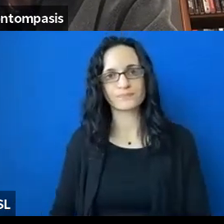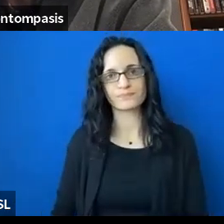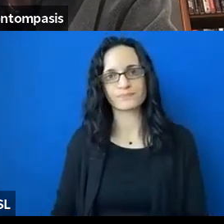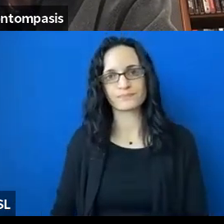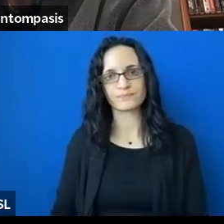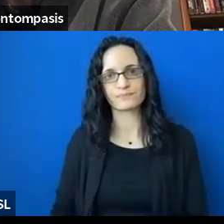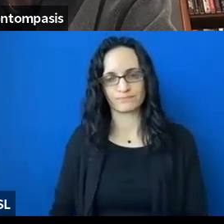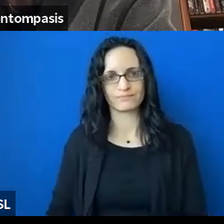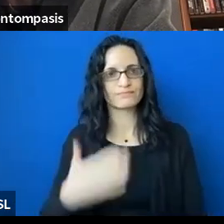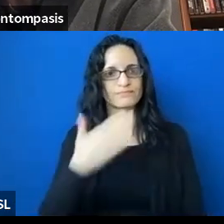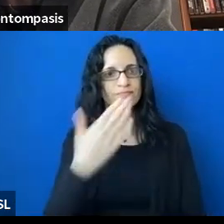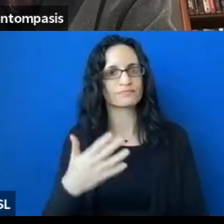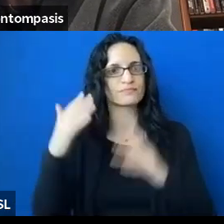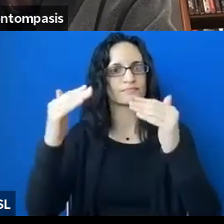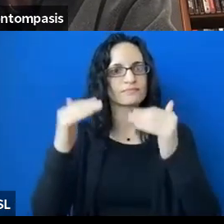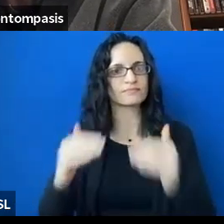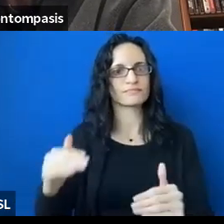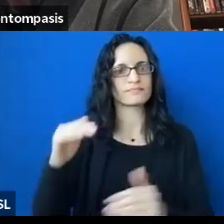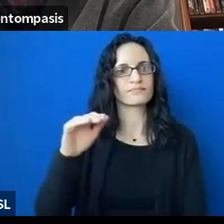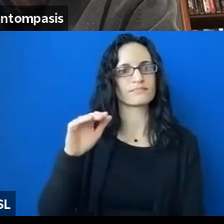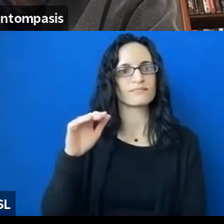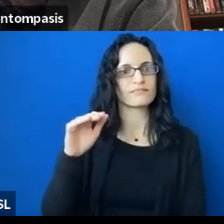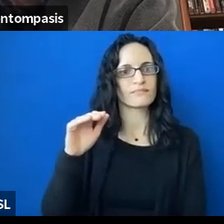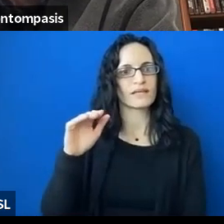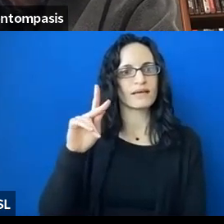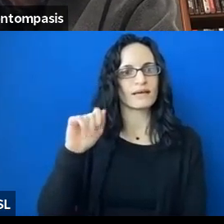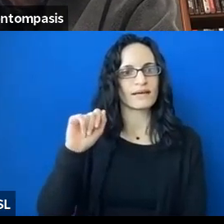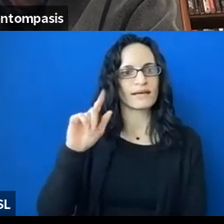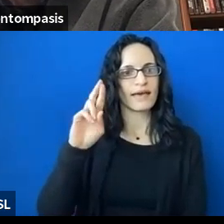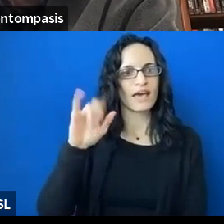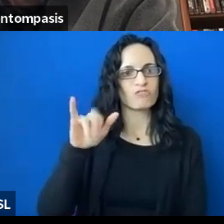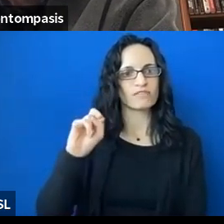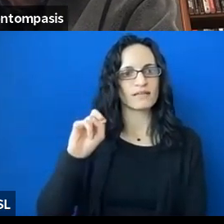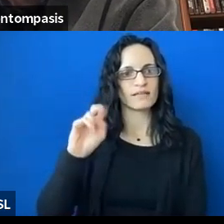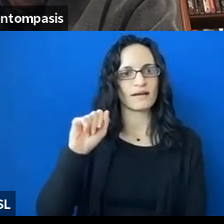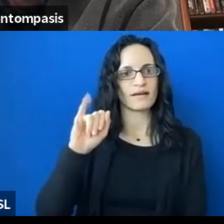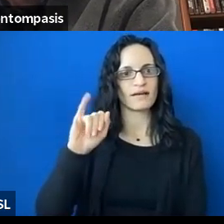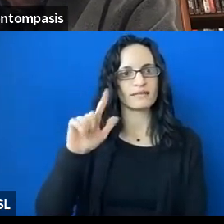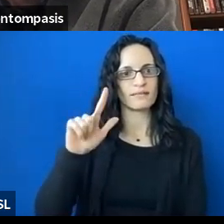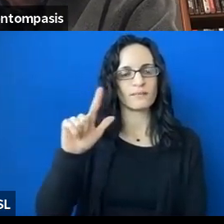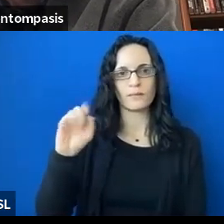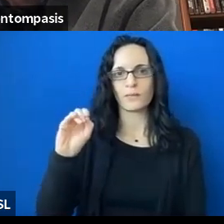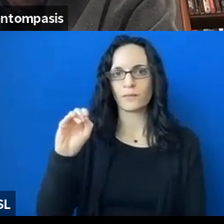Thank you. Next speaker is Karen Aiello. Karen Aiello.